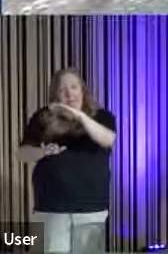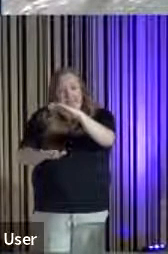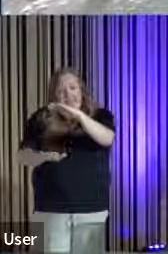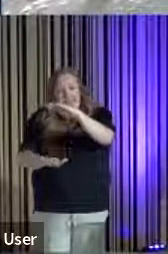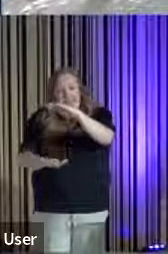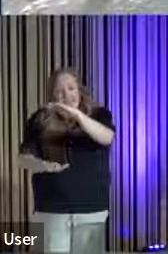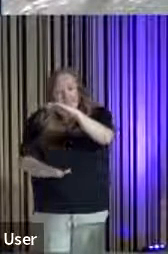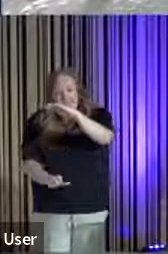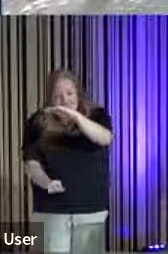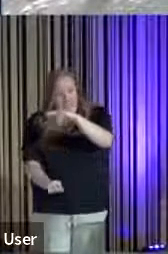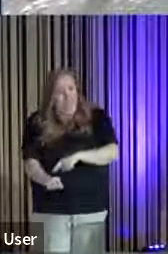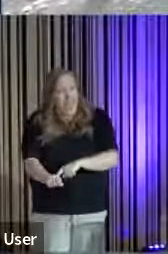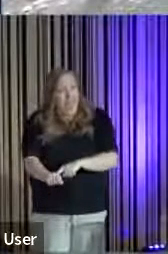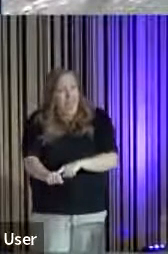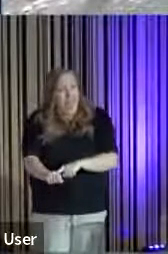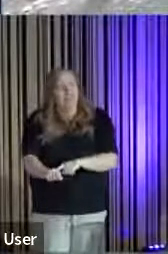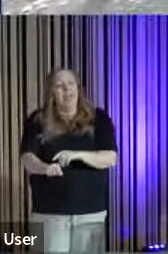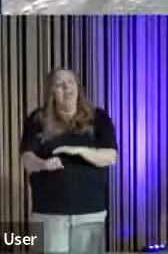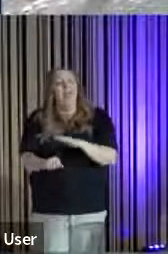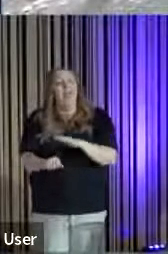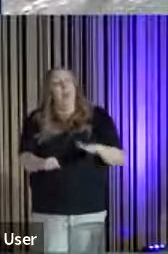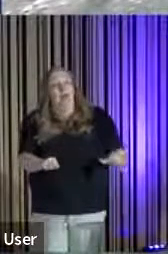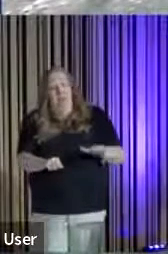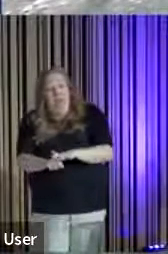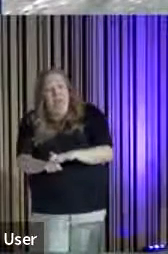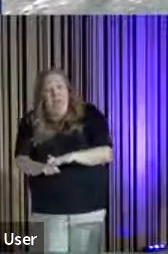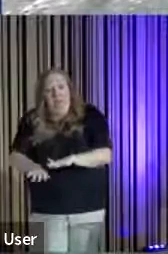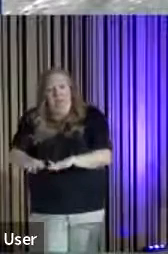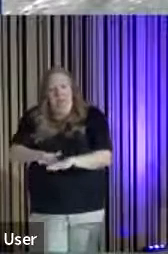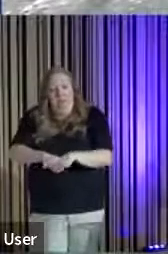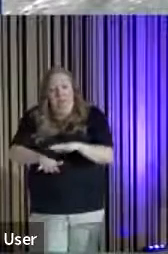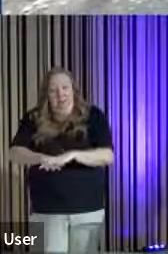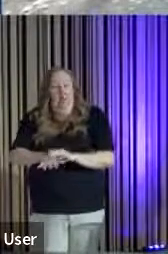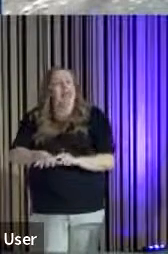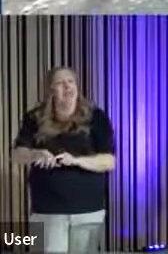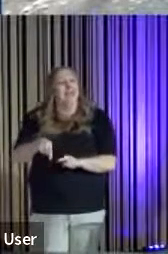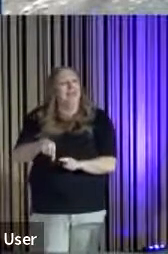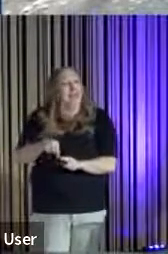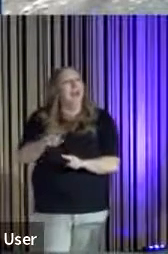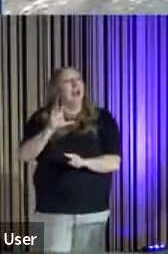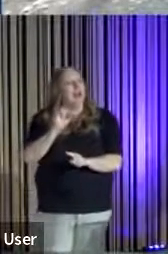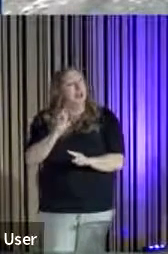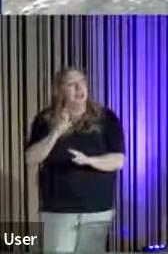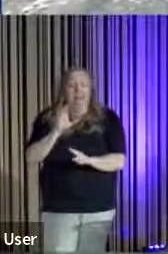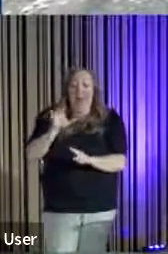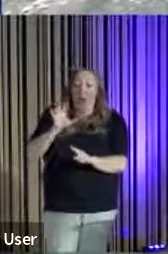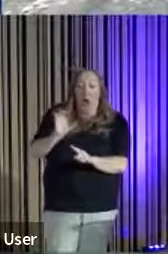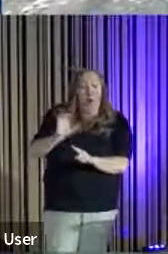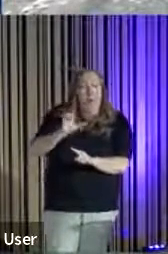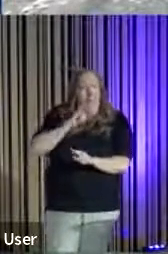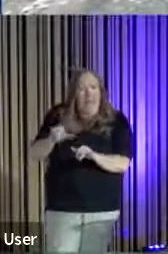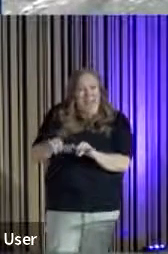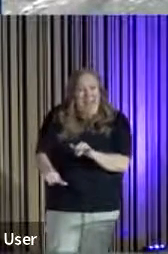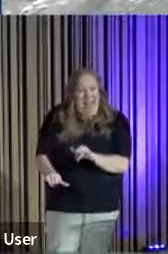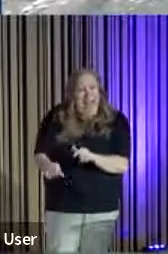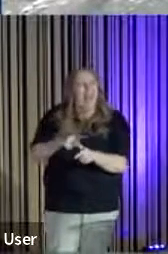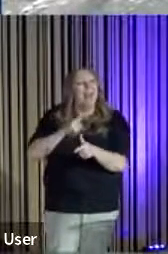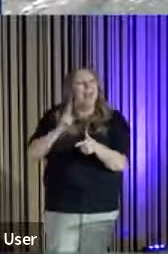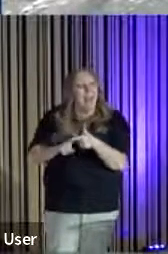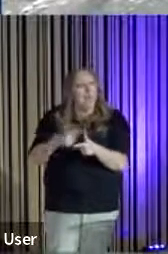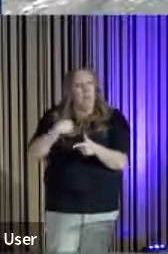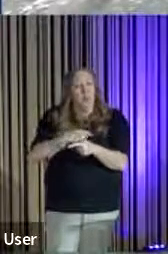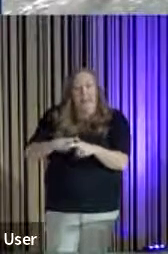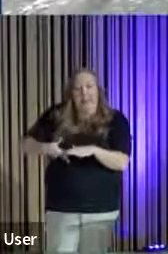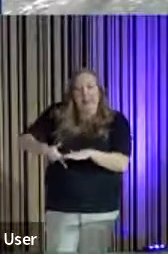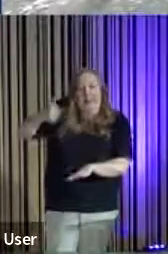burn today is plankton, okay, that has come down from the surface of the ocean, sunk down over millions